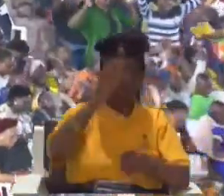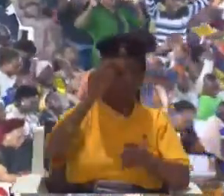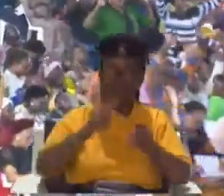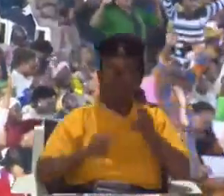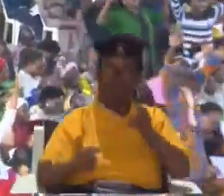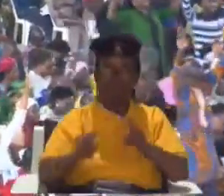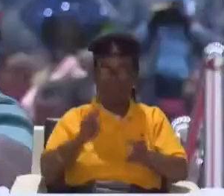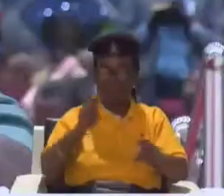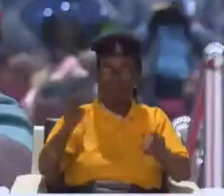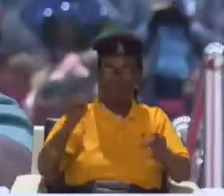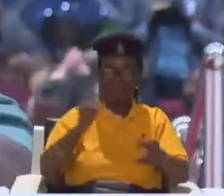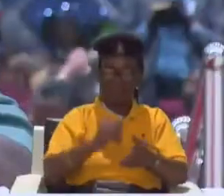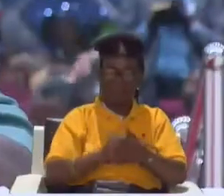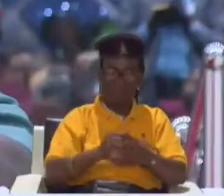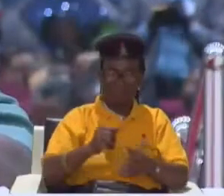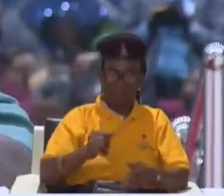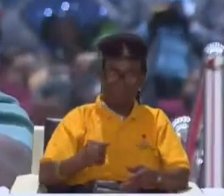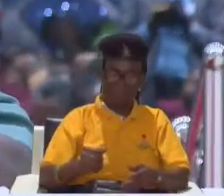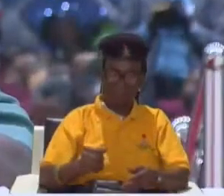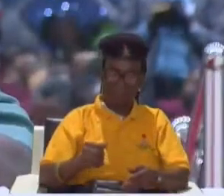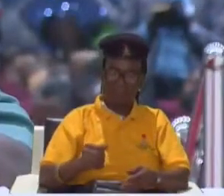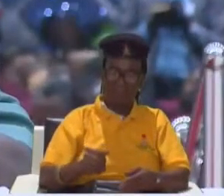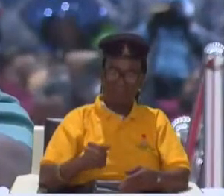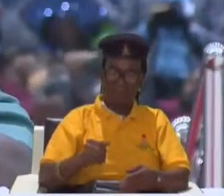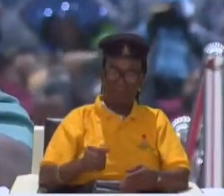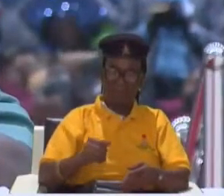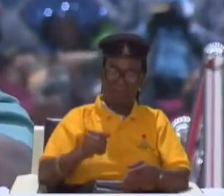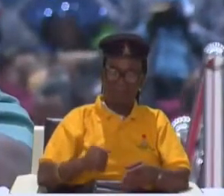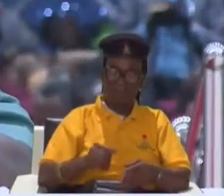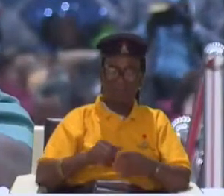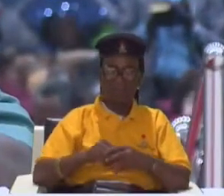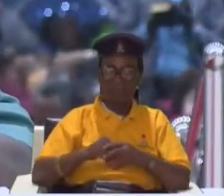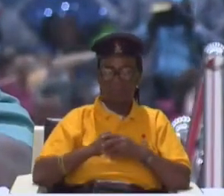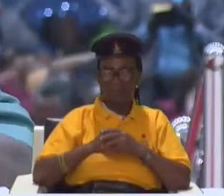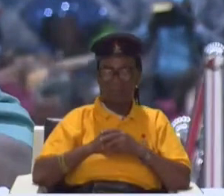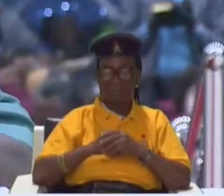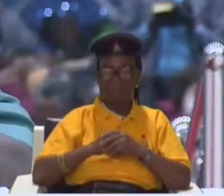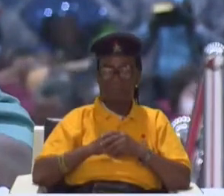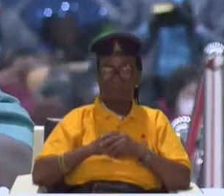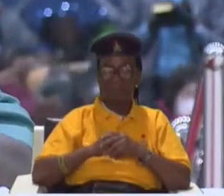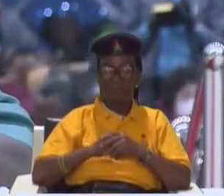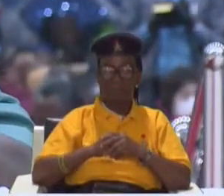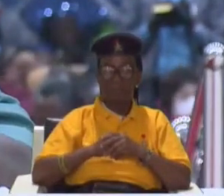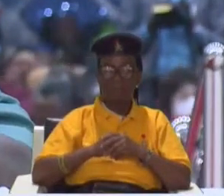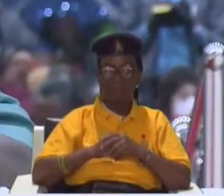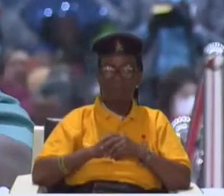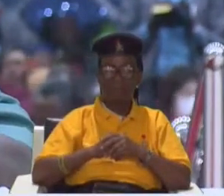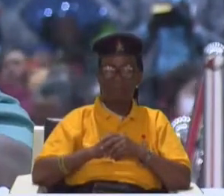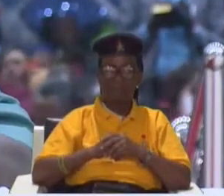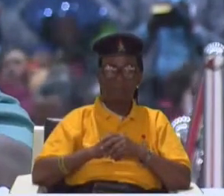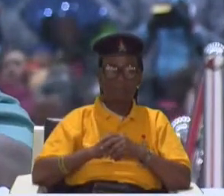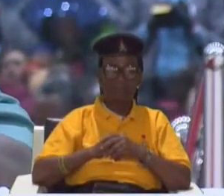We pay ni tori pe omi ya le ibuku o nwa ni waju re.